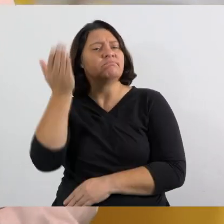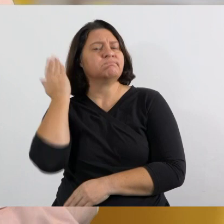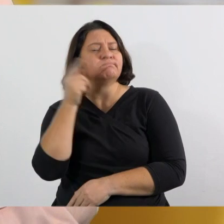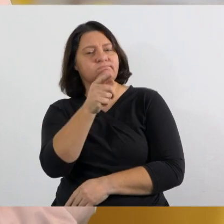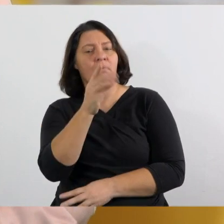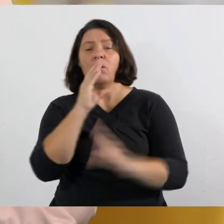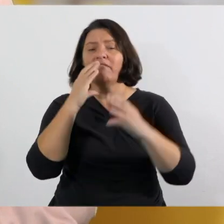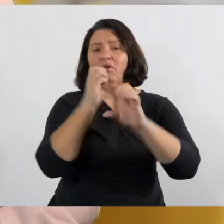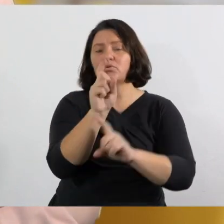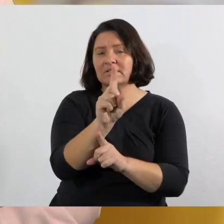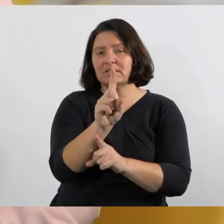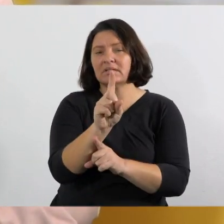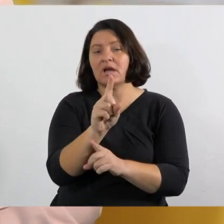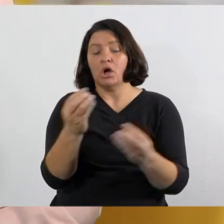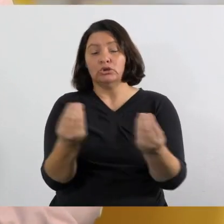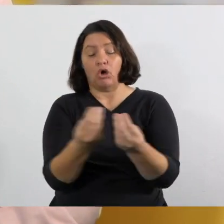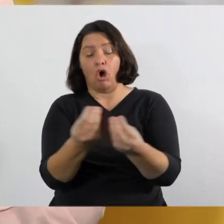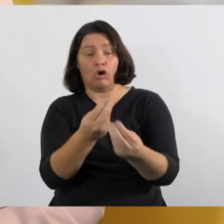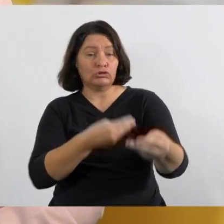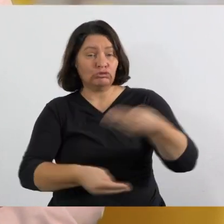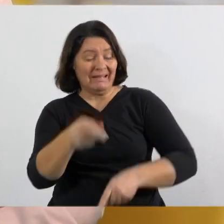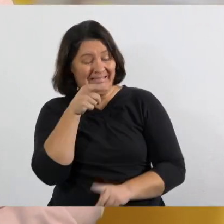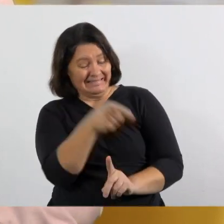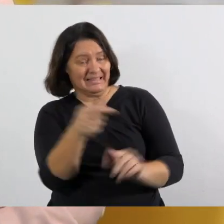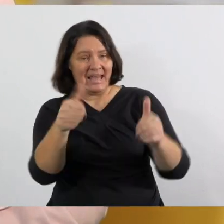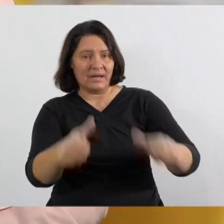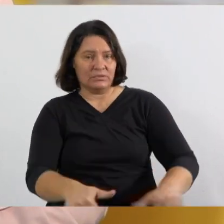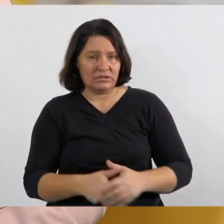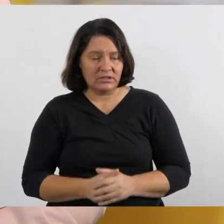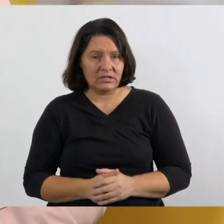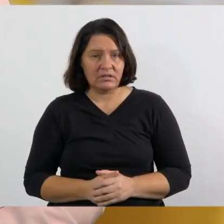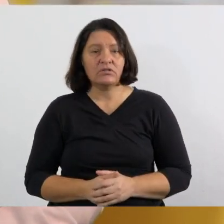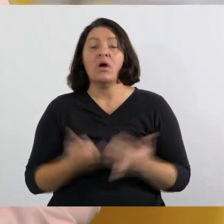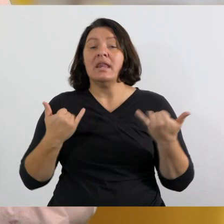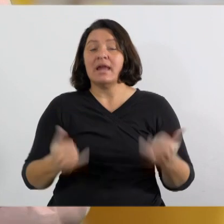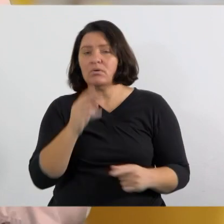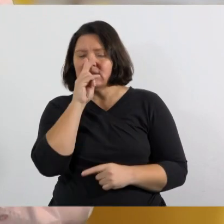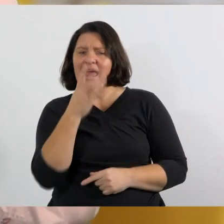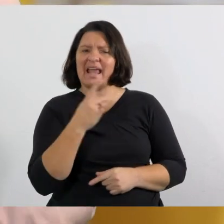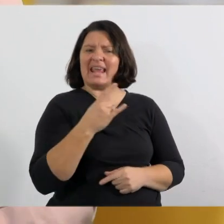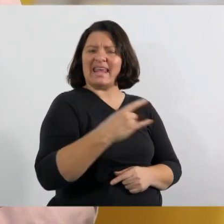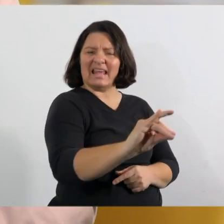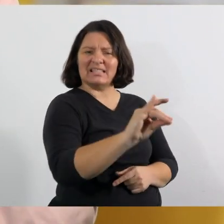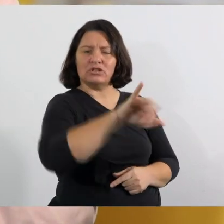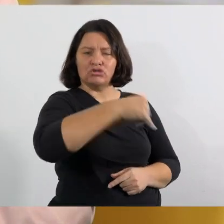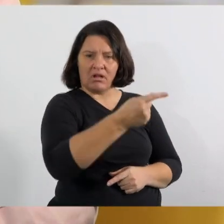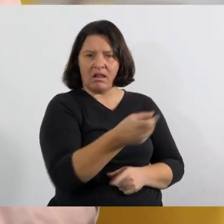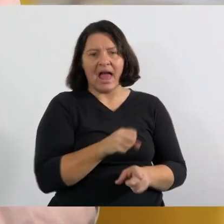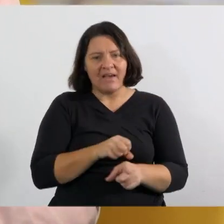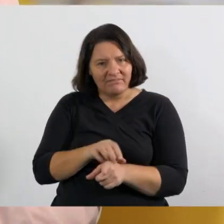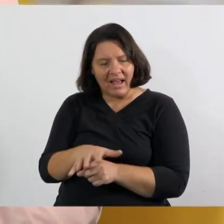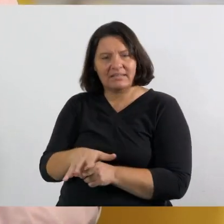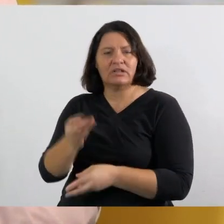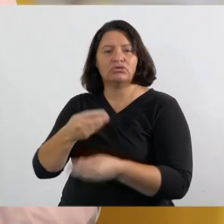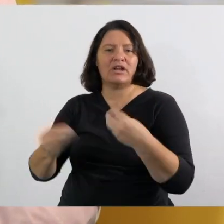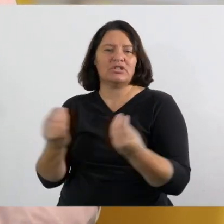earlier on, it is on the trading stock account. So to begin with, we're going to see how cash journals would affect